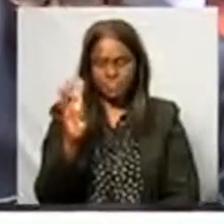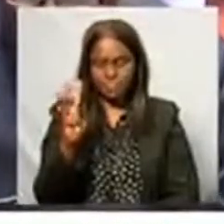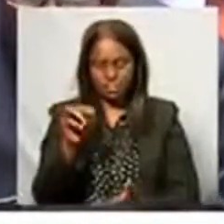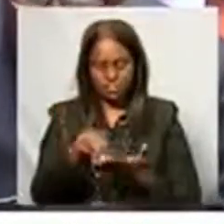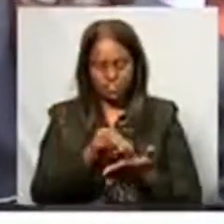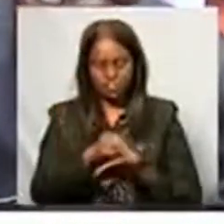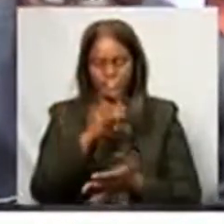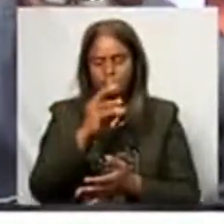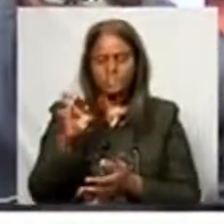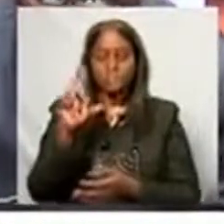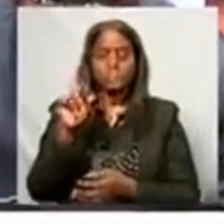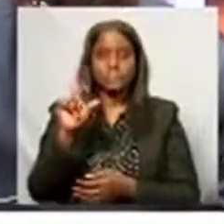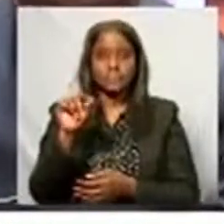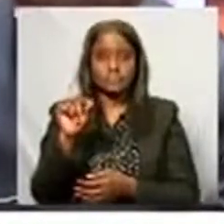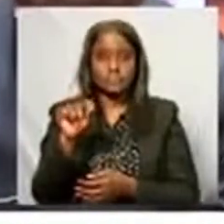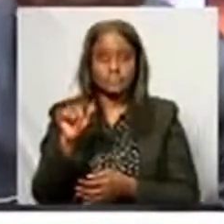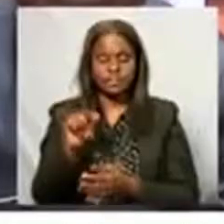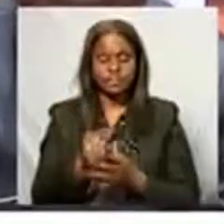4,281,774,620.